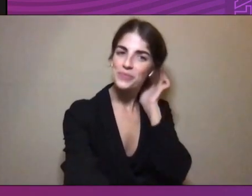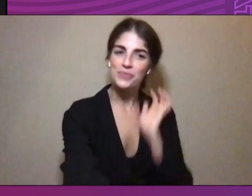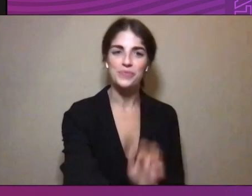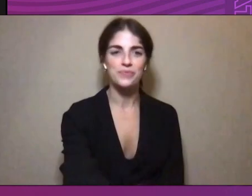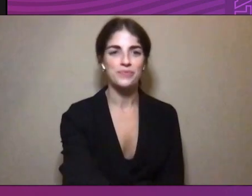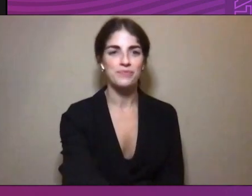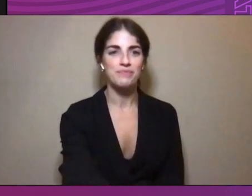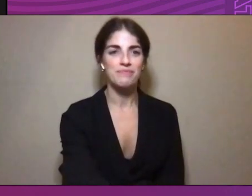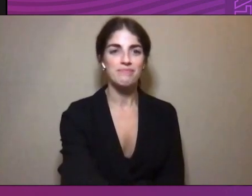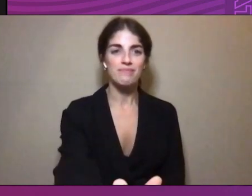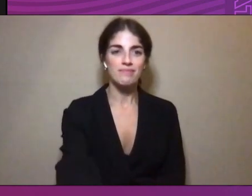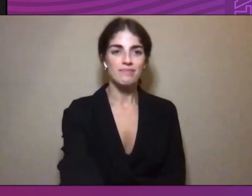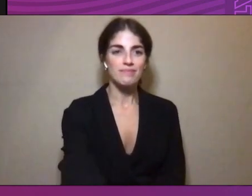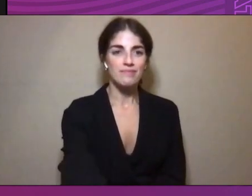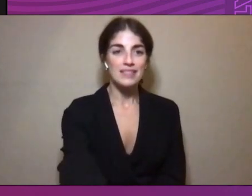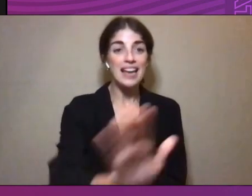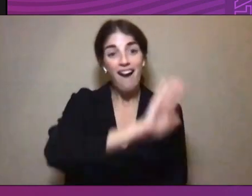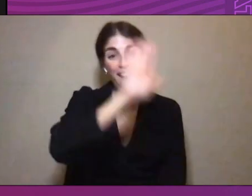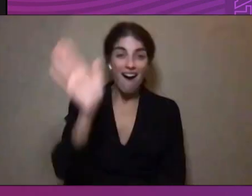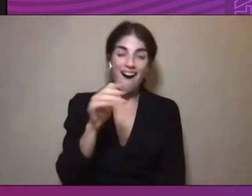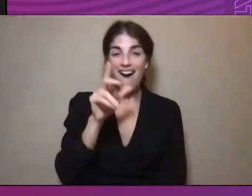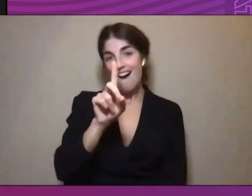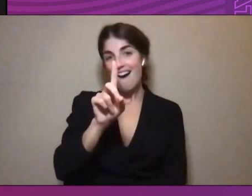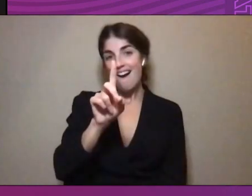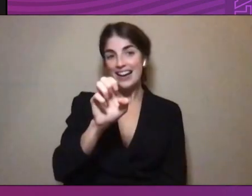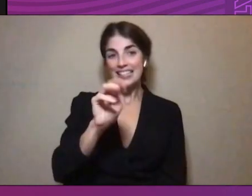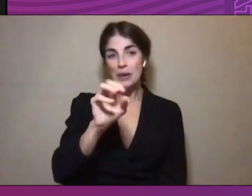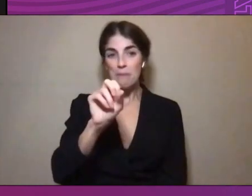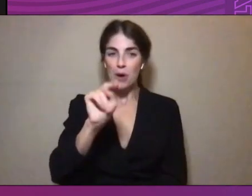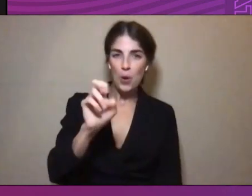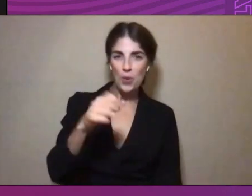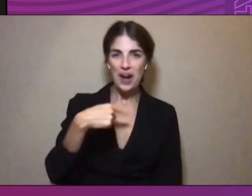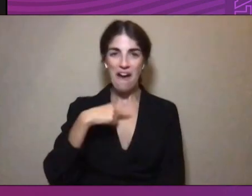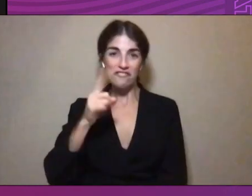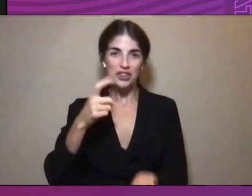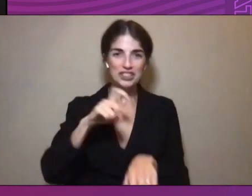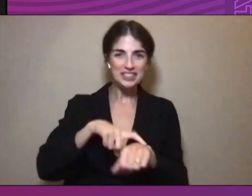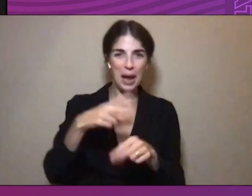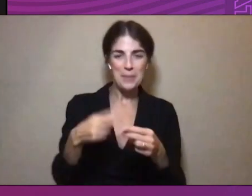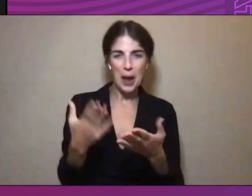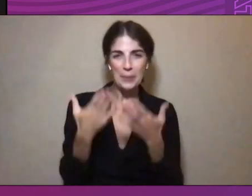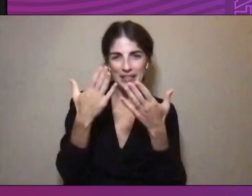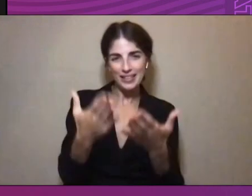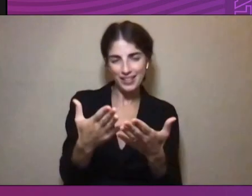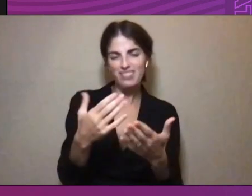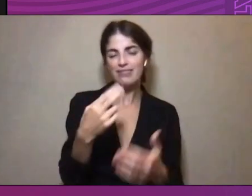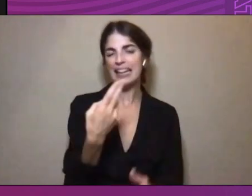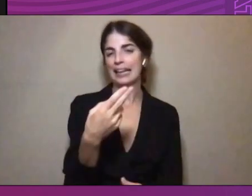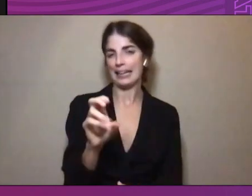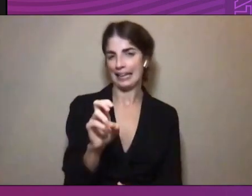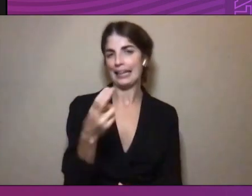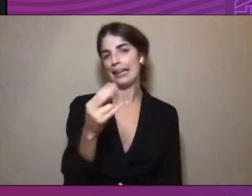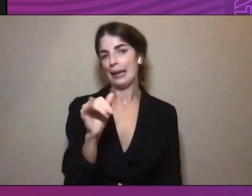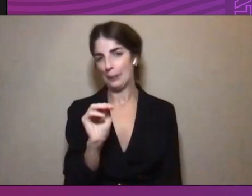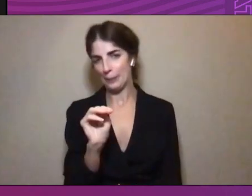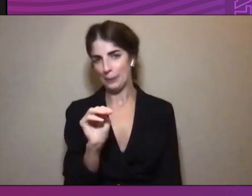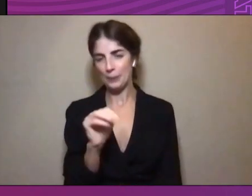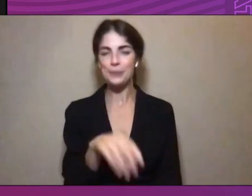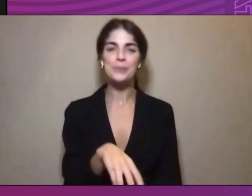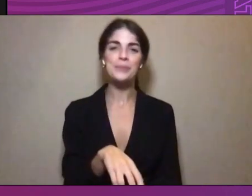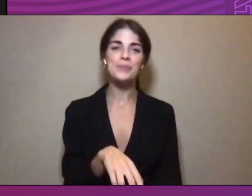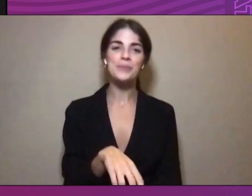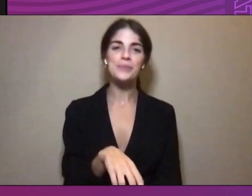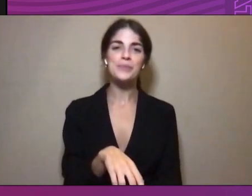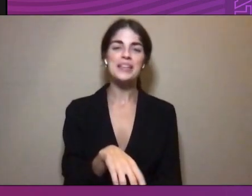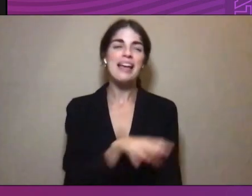Hi, it's Damone Seraphin. I'm a first-time nominee. Pronouns are he and him and his, and I